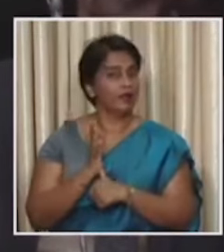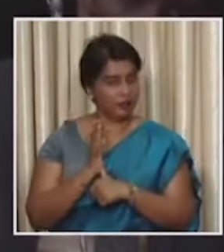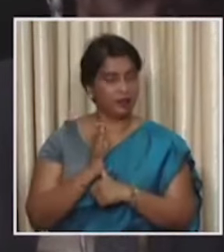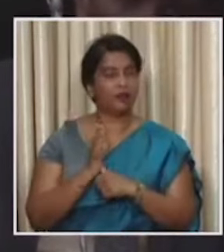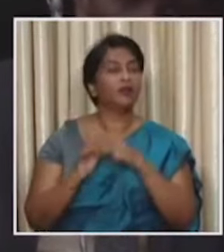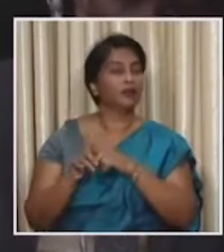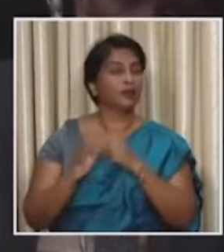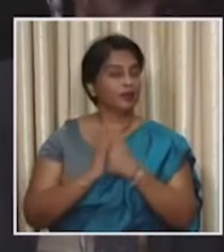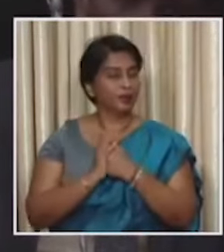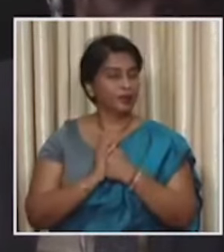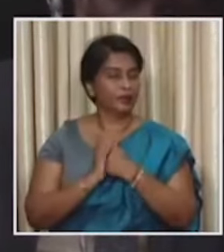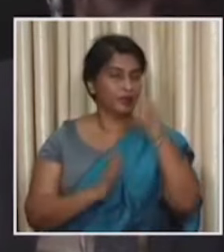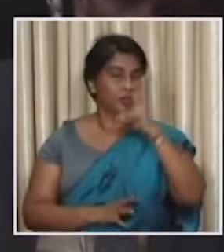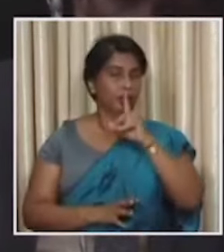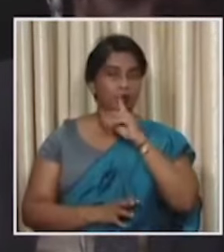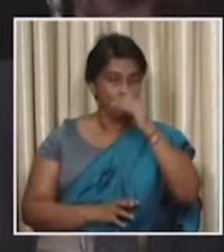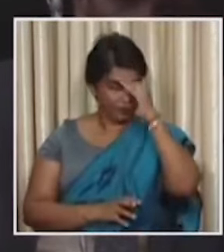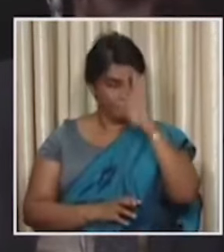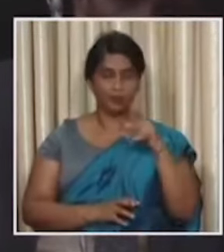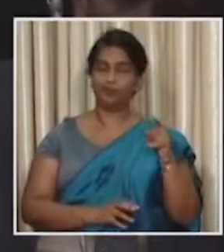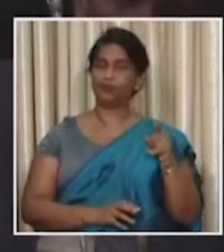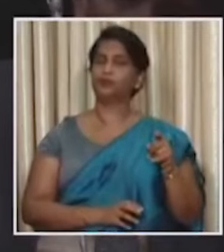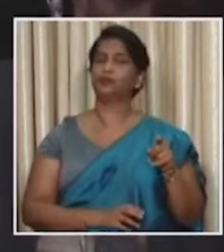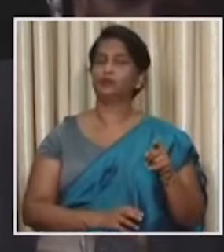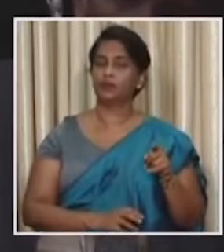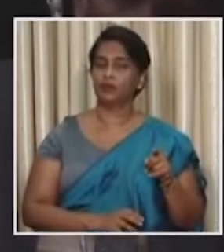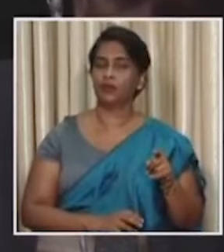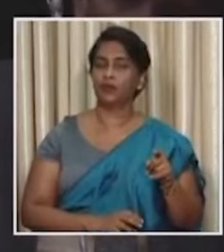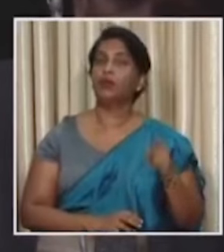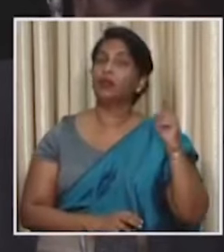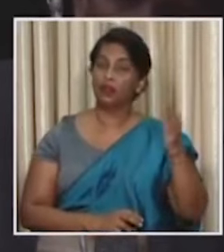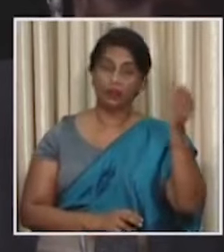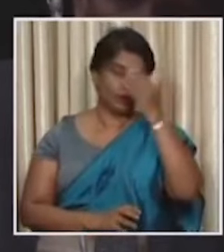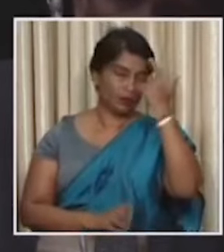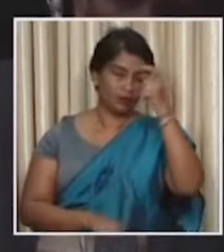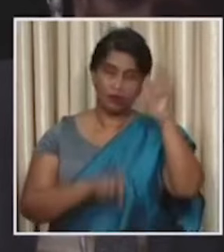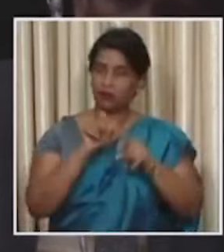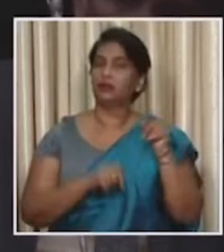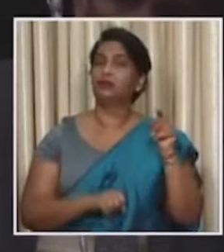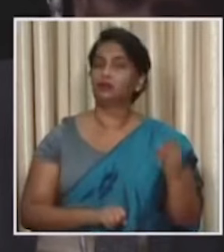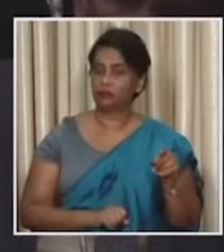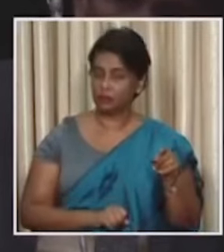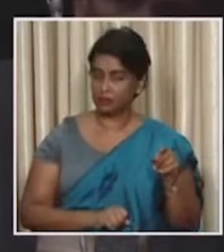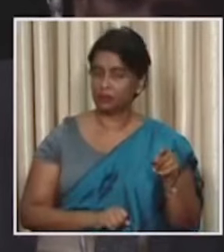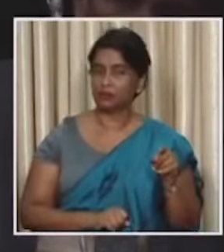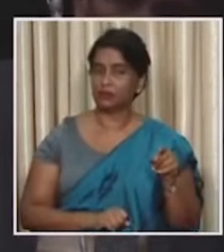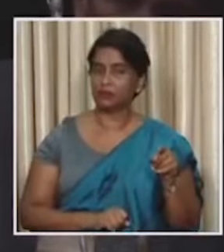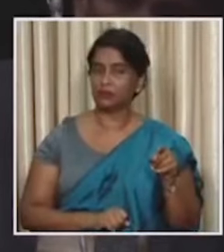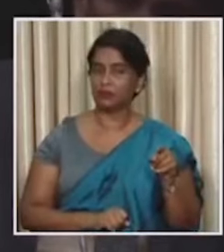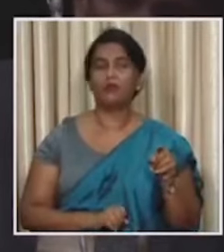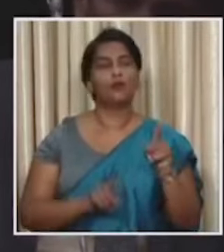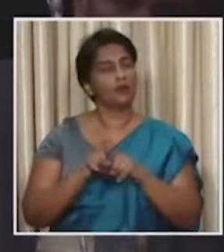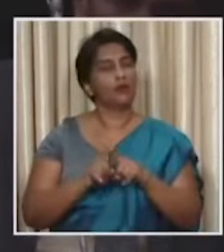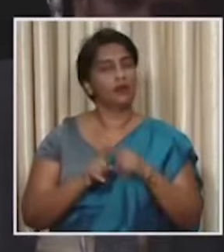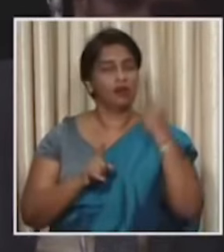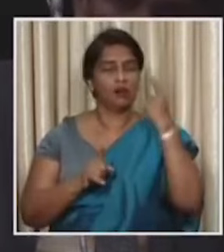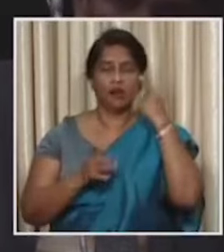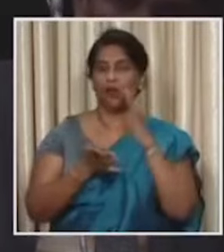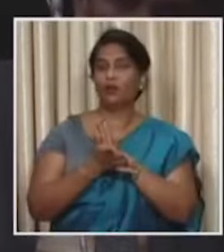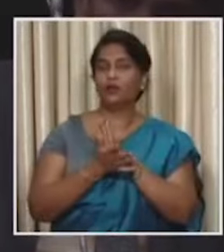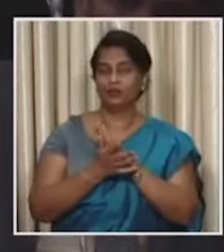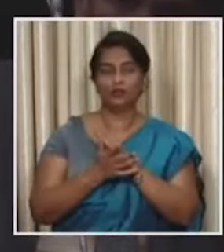memorialization of the Tamil people with regards to the LTTE cadres who have died, as well as the Tamil